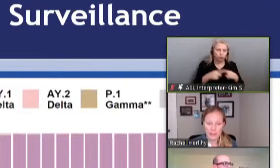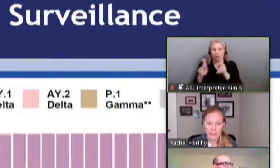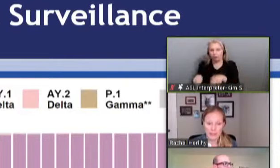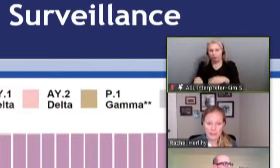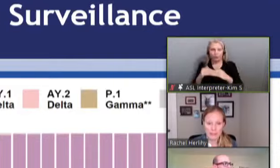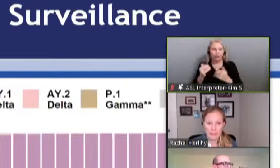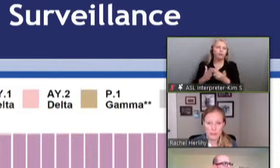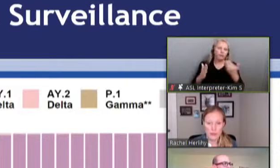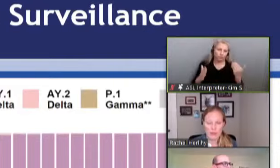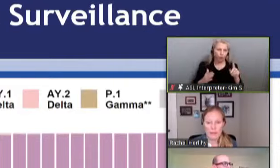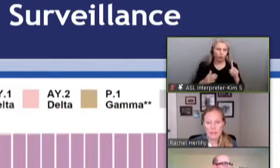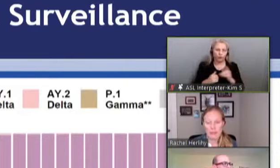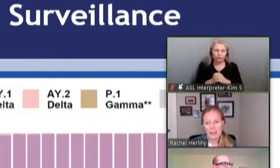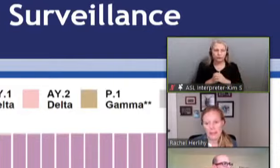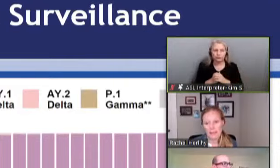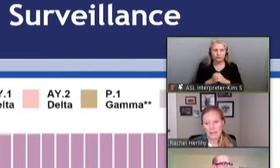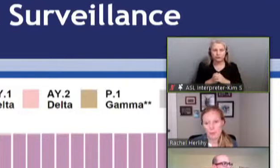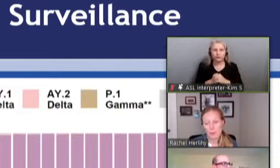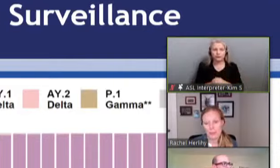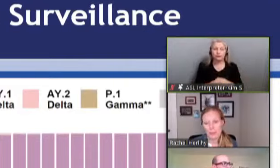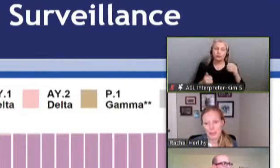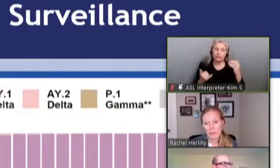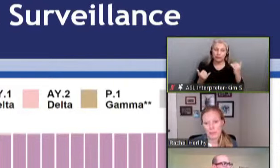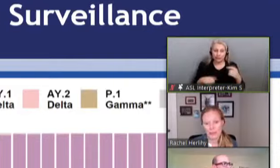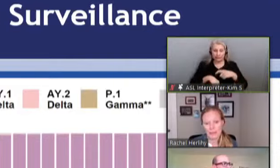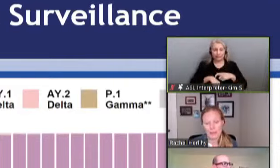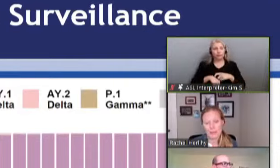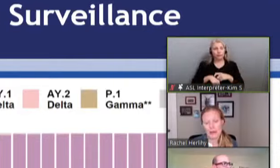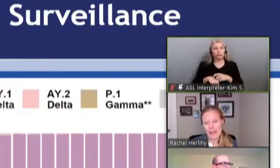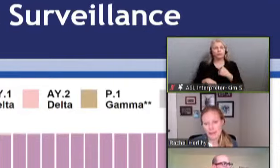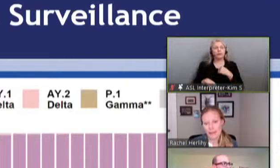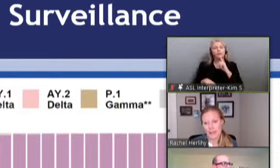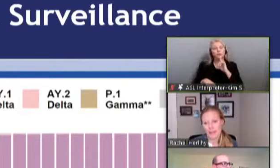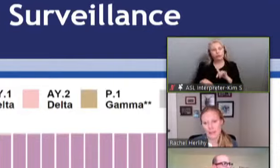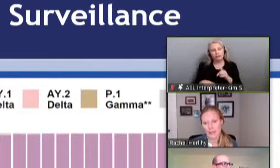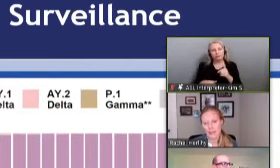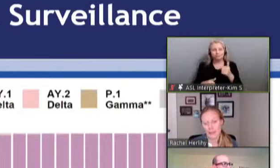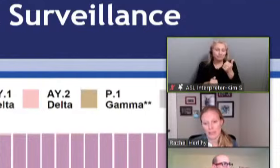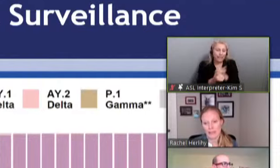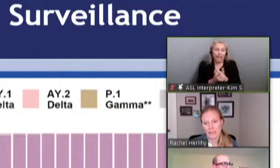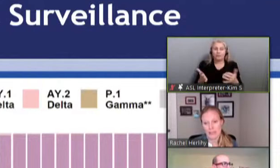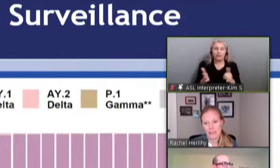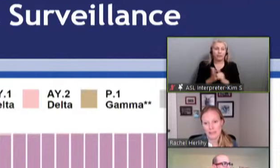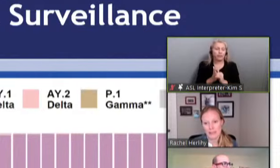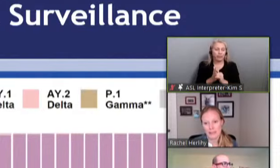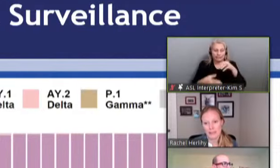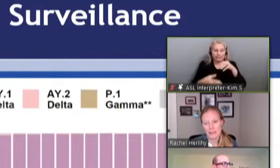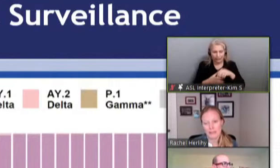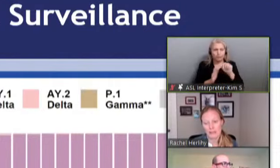earlier lineages of the virus were. So again, at this point, really just about everything that is circulating